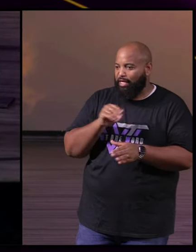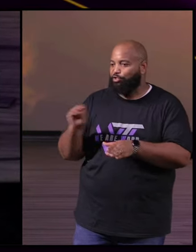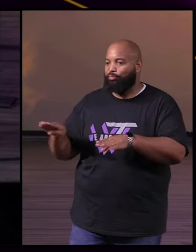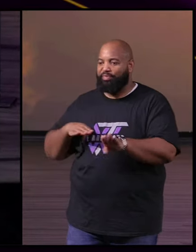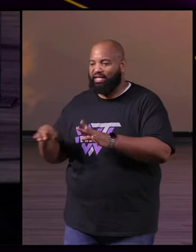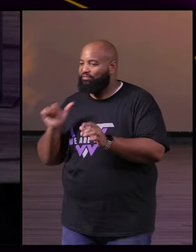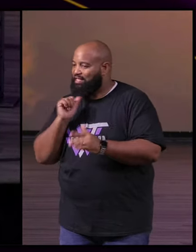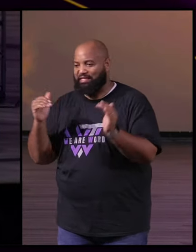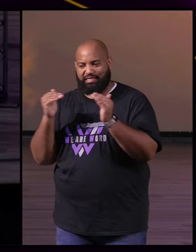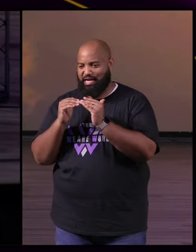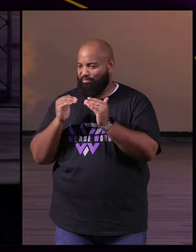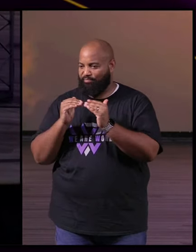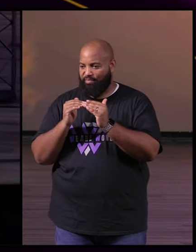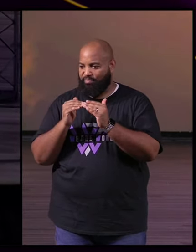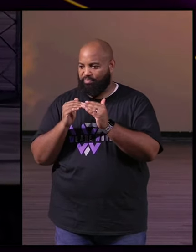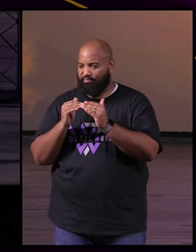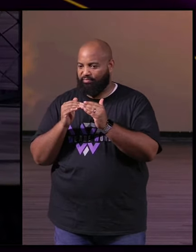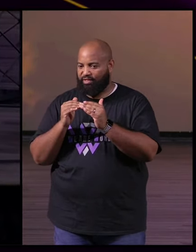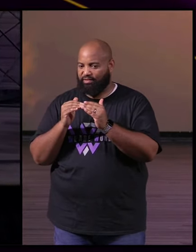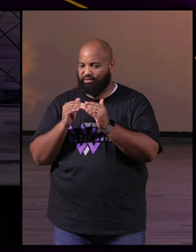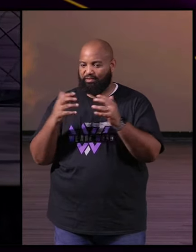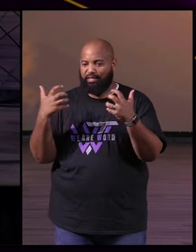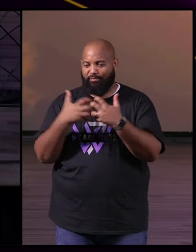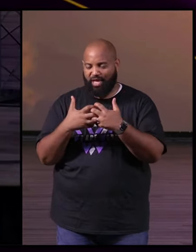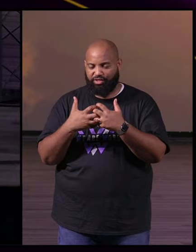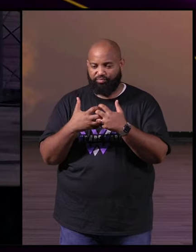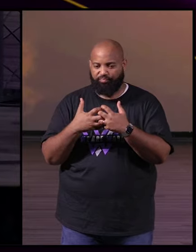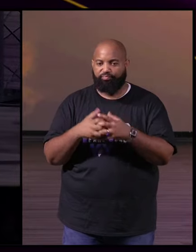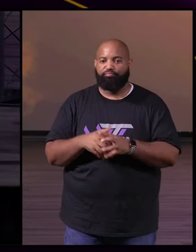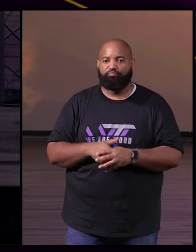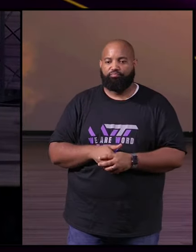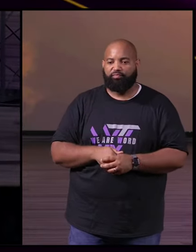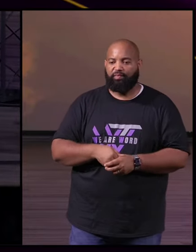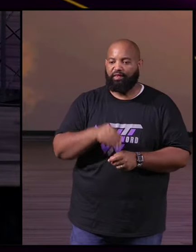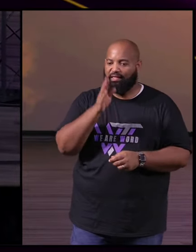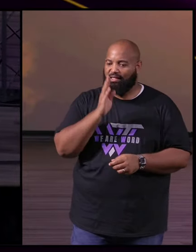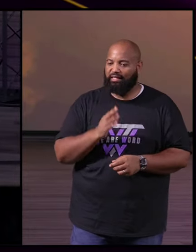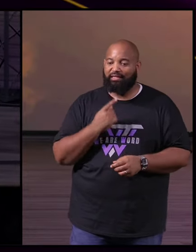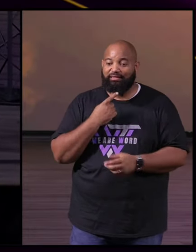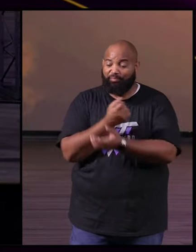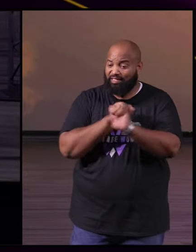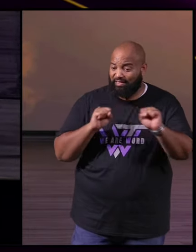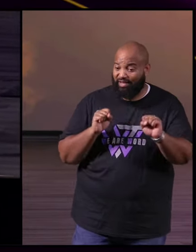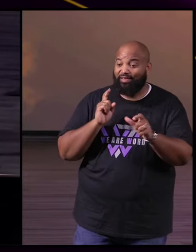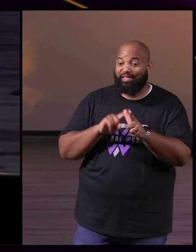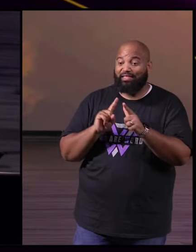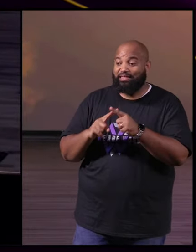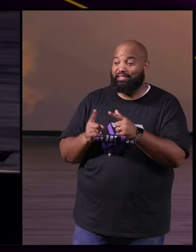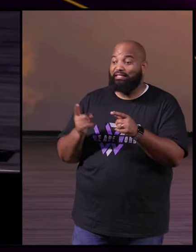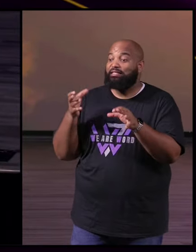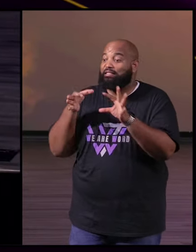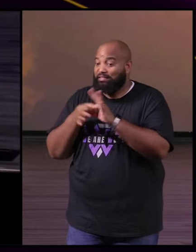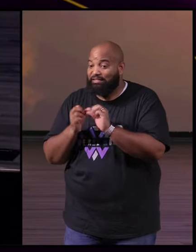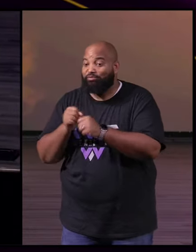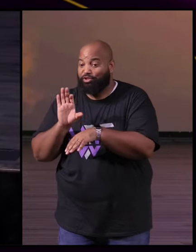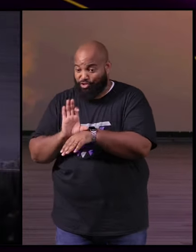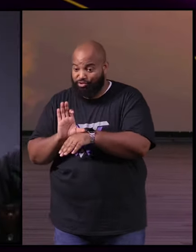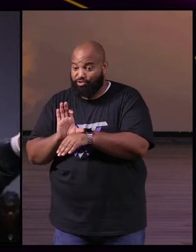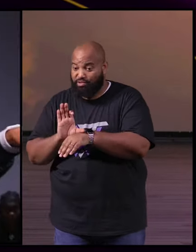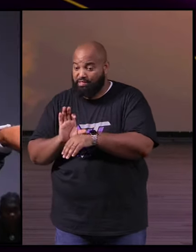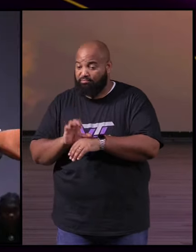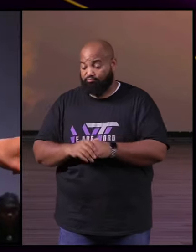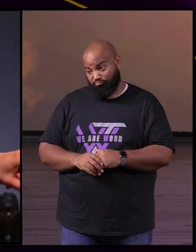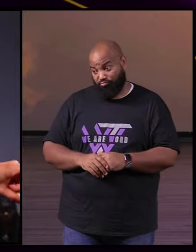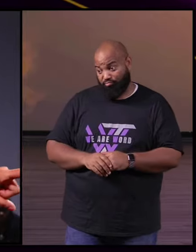Because what God is saying and what you are doing are not the same. Because he don't never say get saved and then don't be a part of a church. He